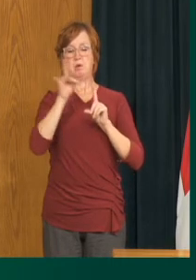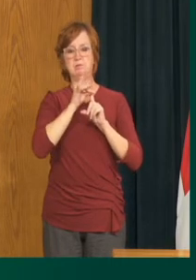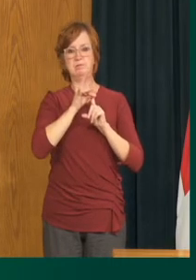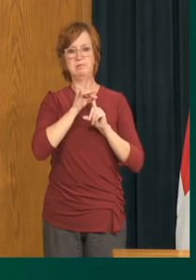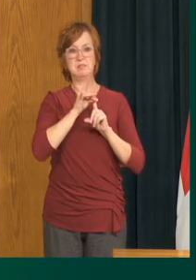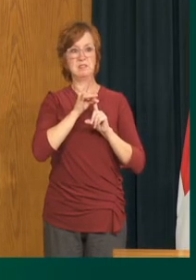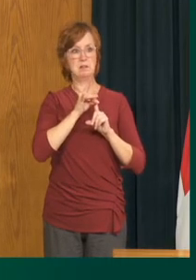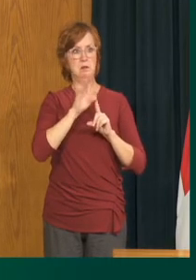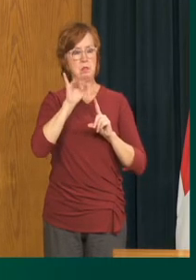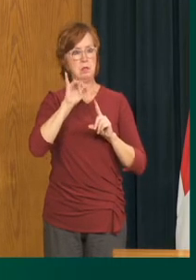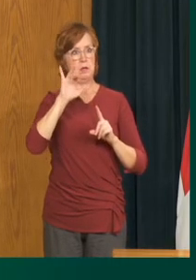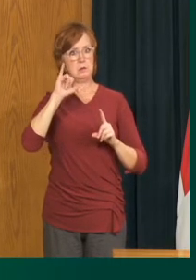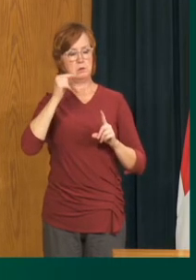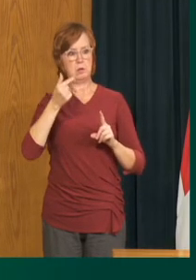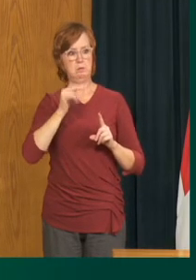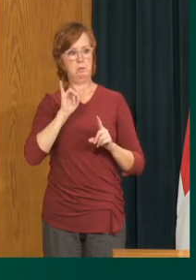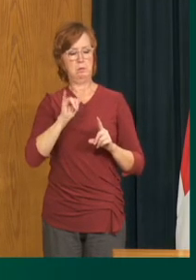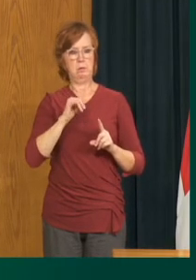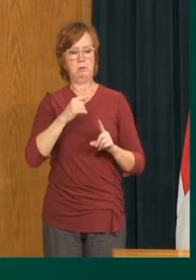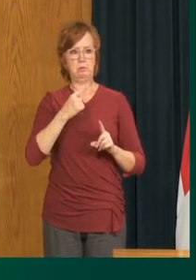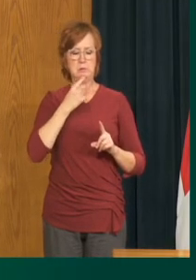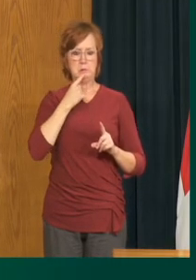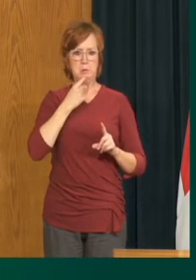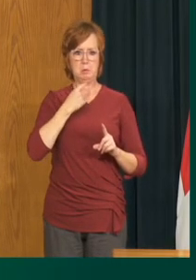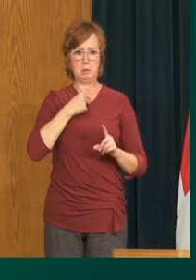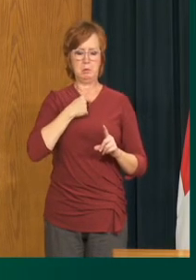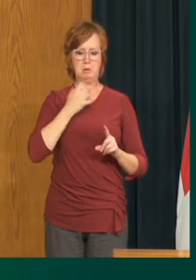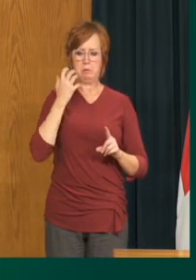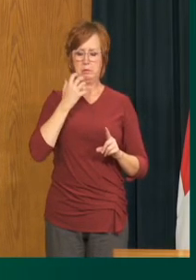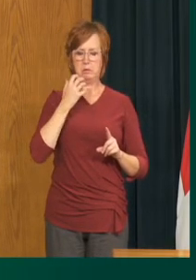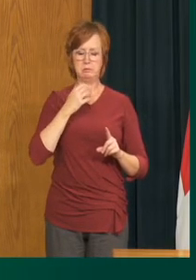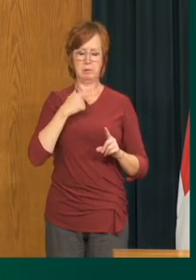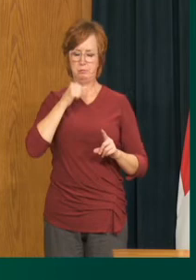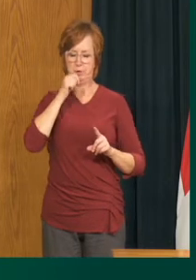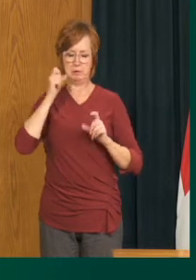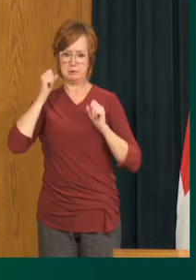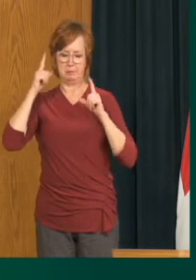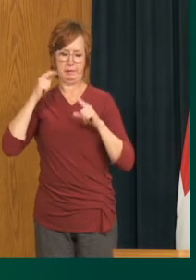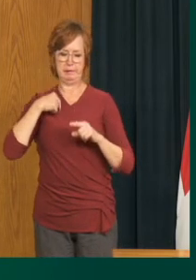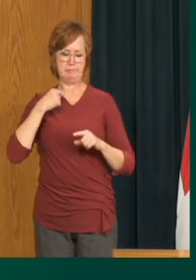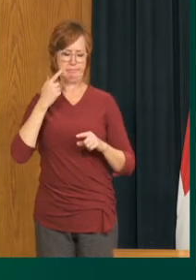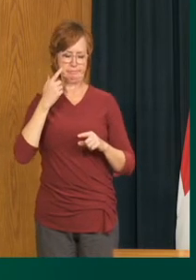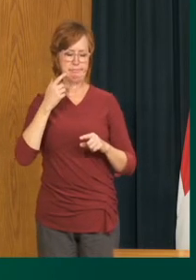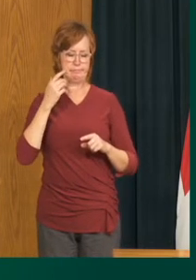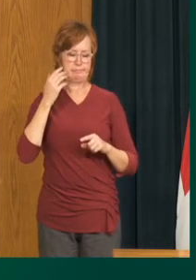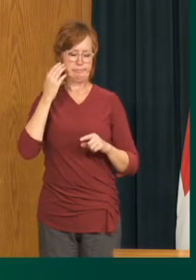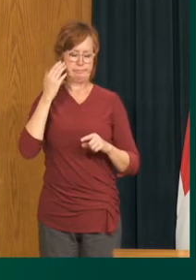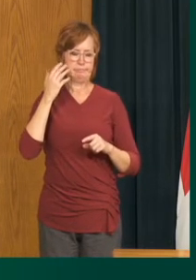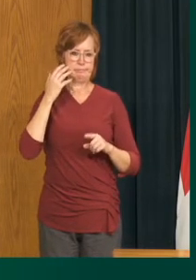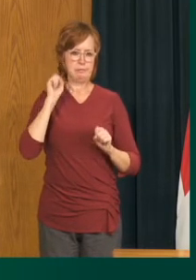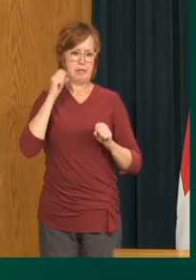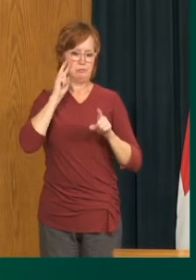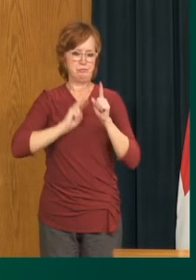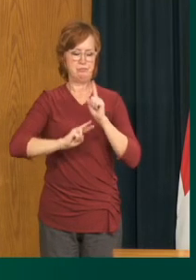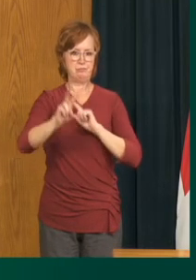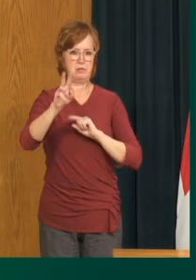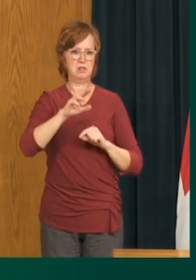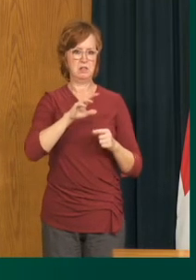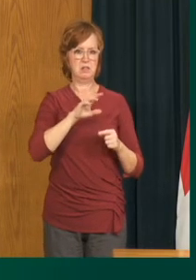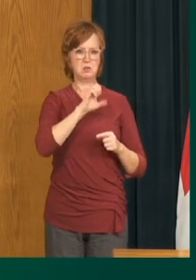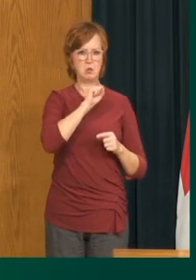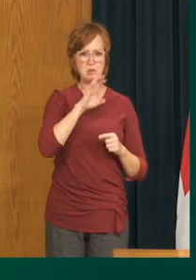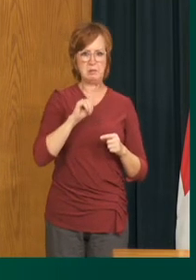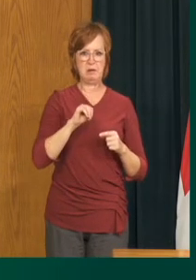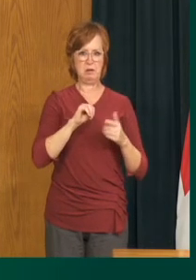disappointed to hear that there's you know, these types of things going on. Disappointed but not surprised, but that there's these types of social media